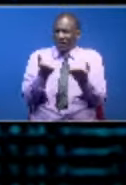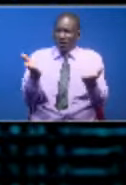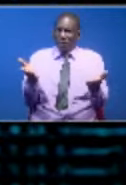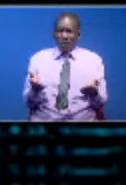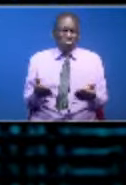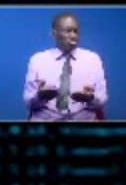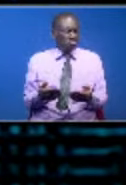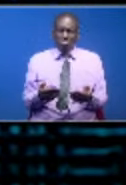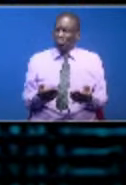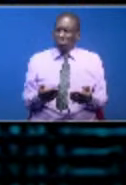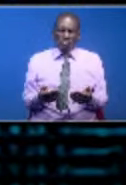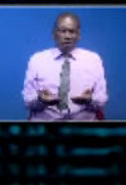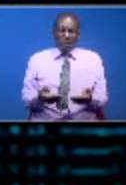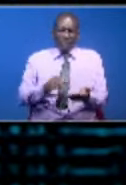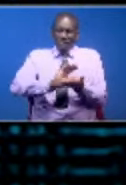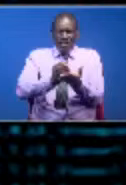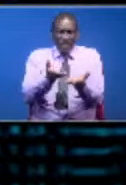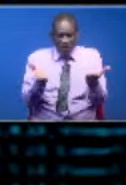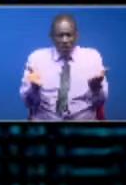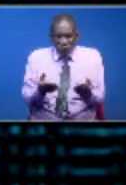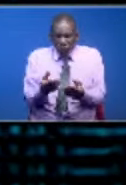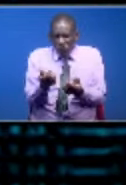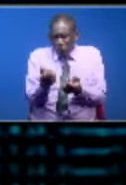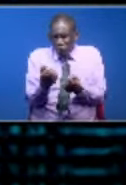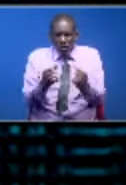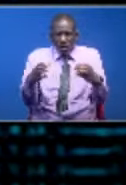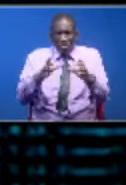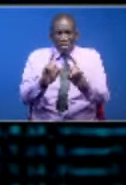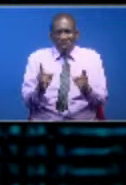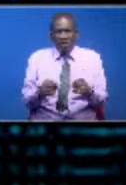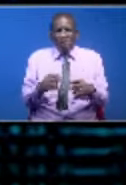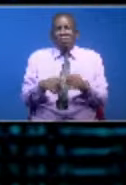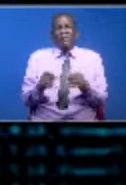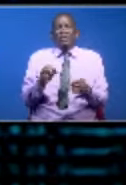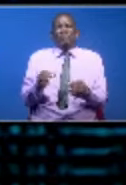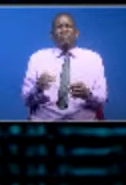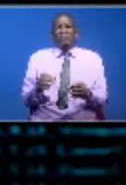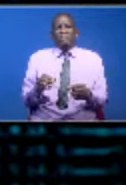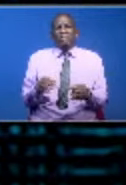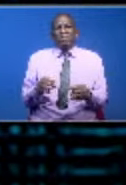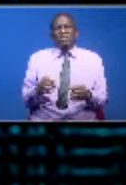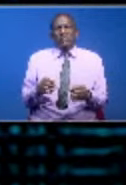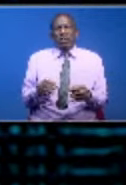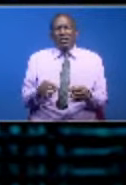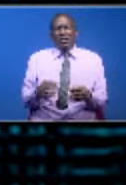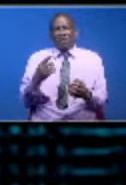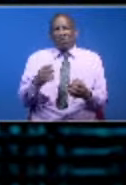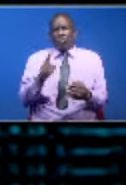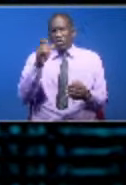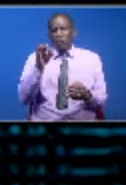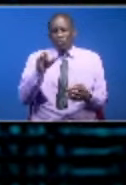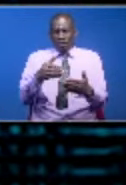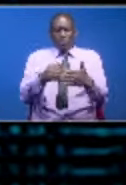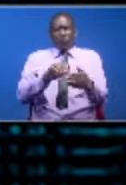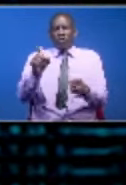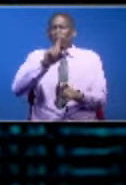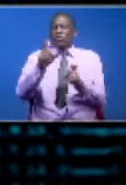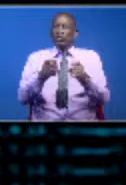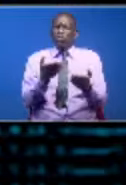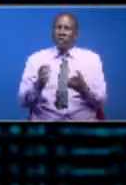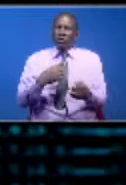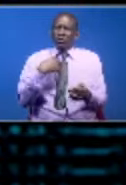no. But is the funding at all available? The answer is probably yes. No. To one of your earlier questions where you said,